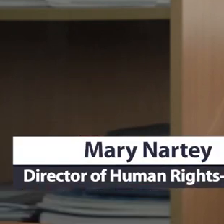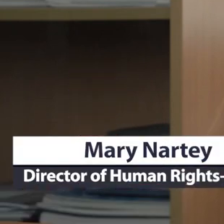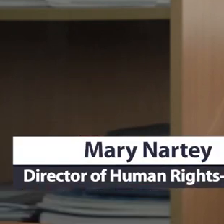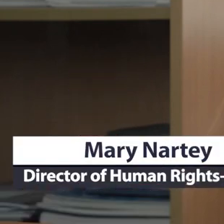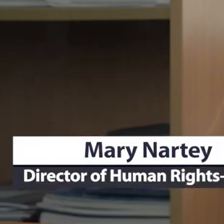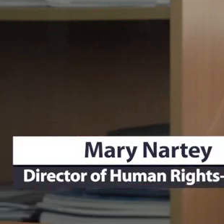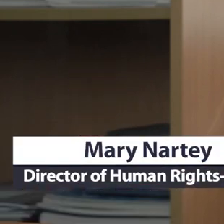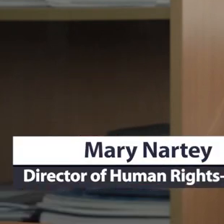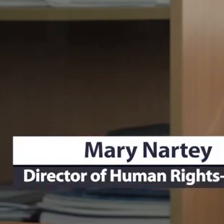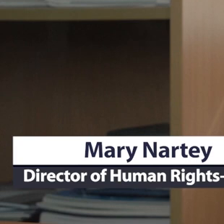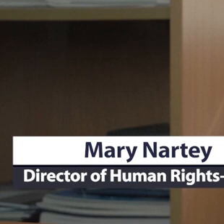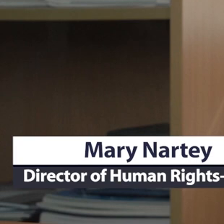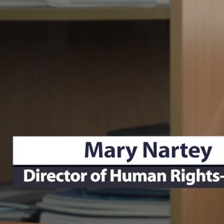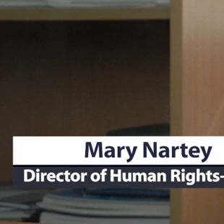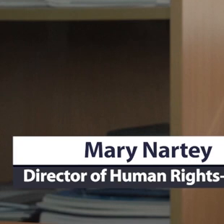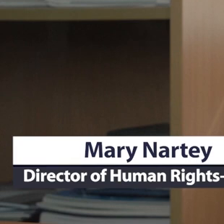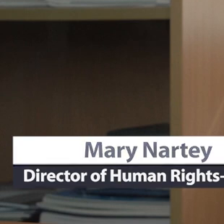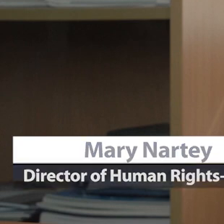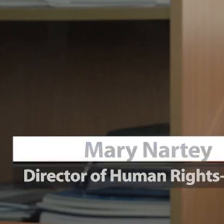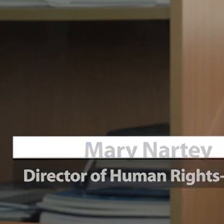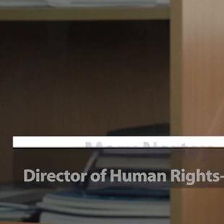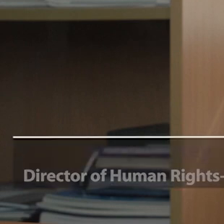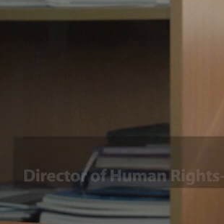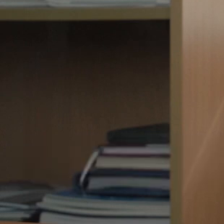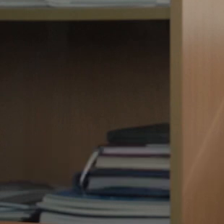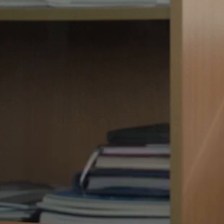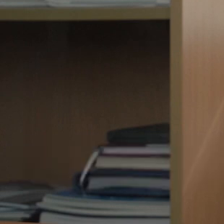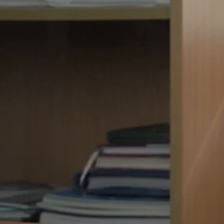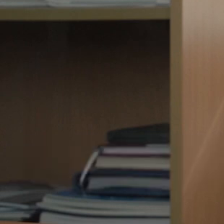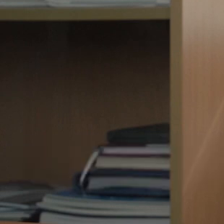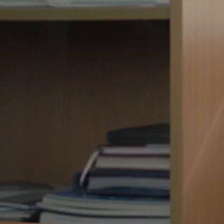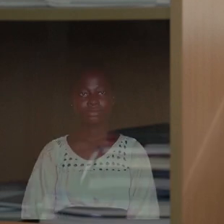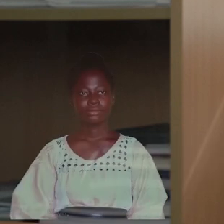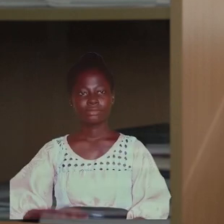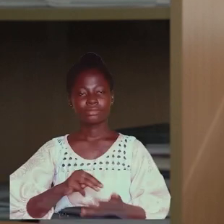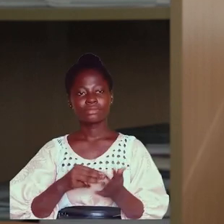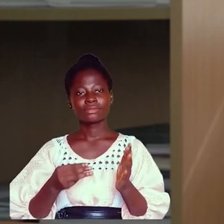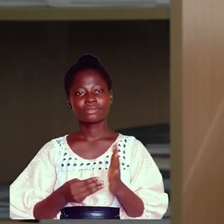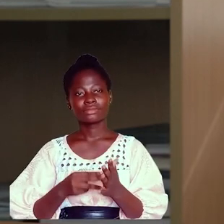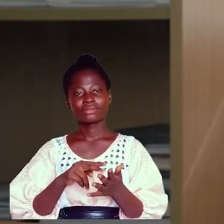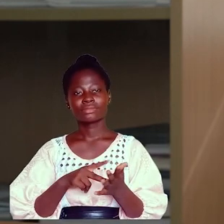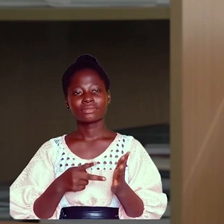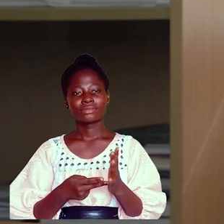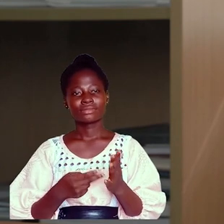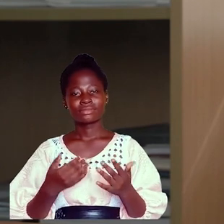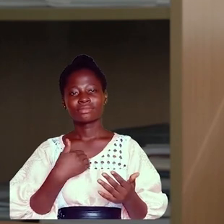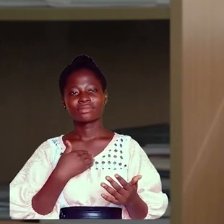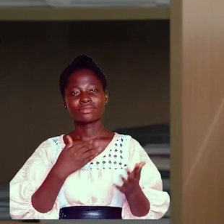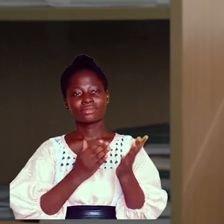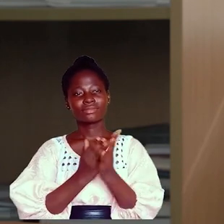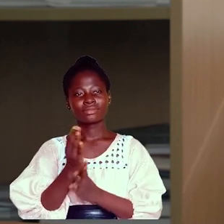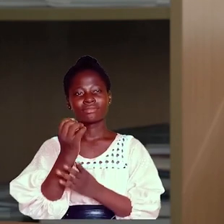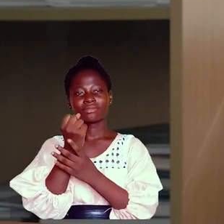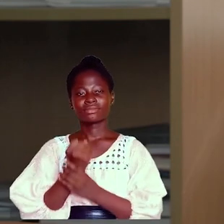Rights, Commission on Human Rights and Administrative Justice, speaking. That means they have entitlements,